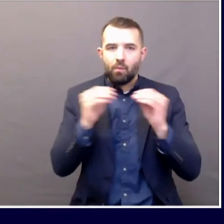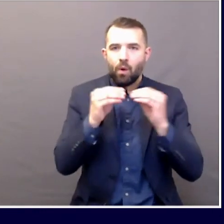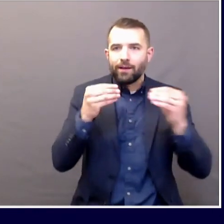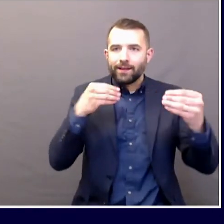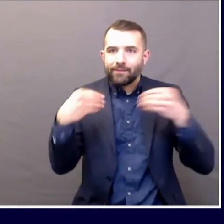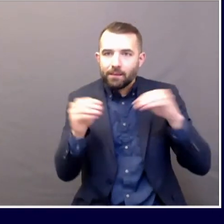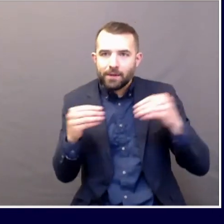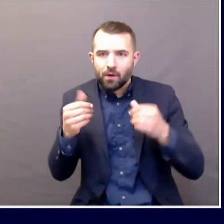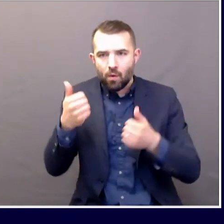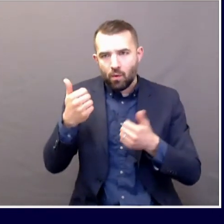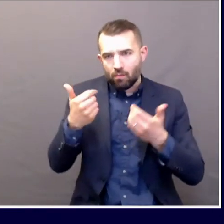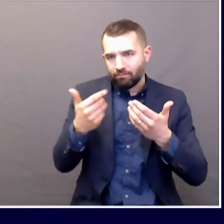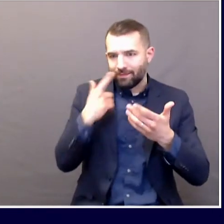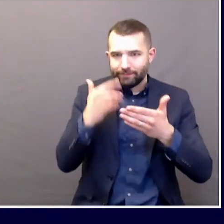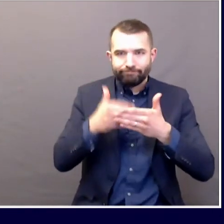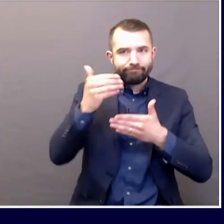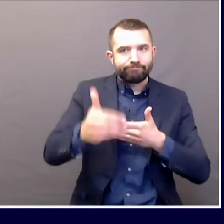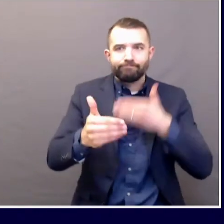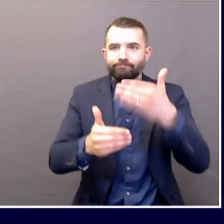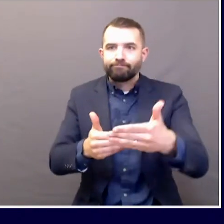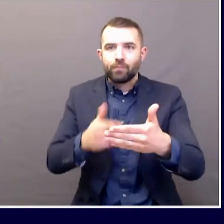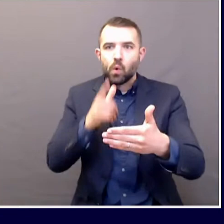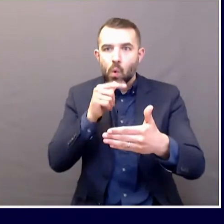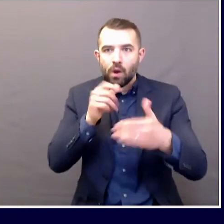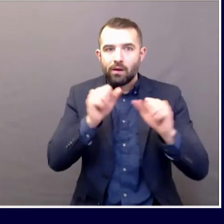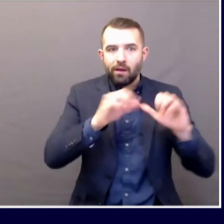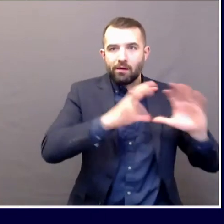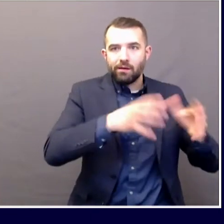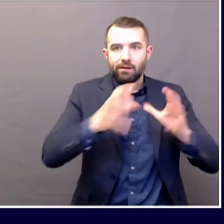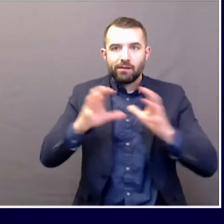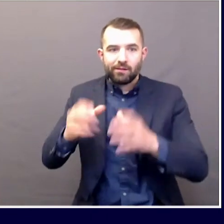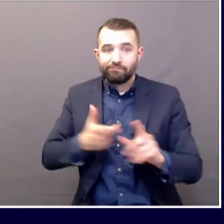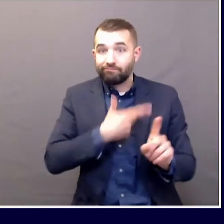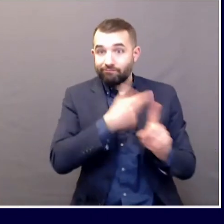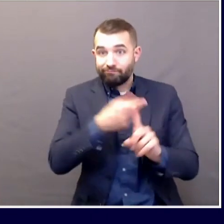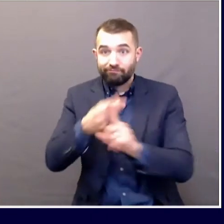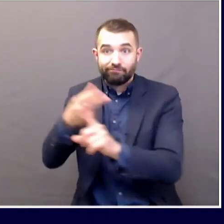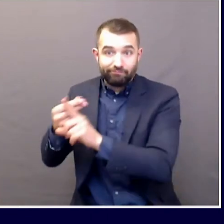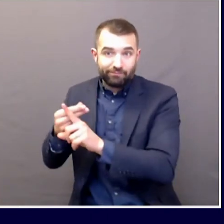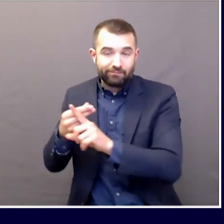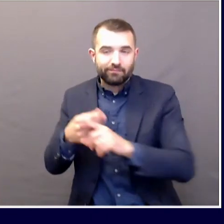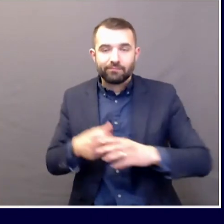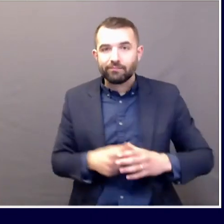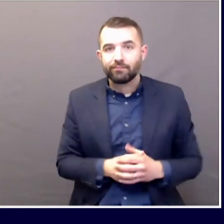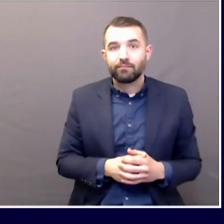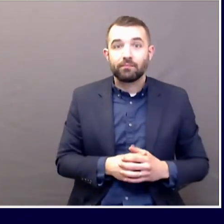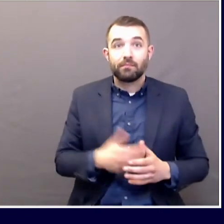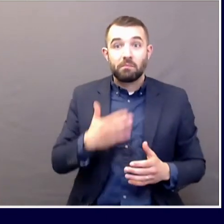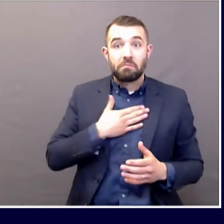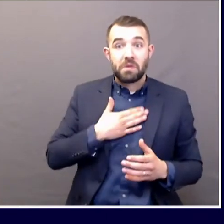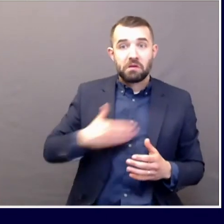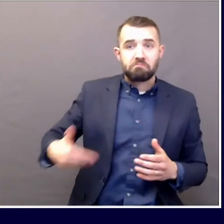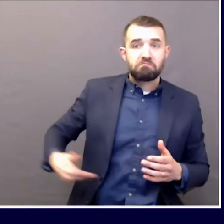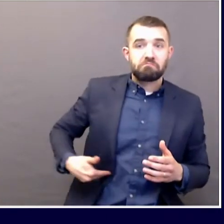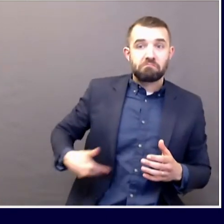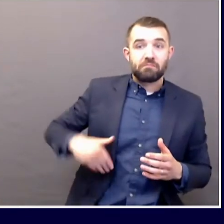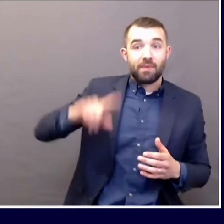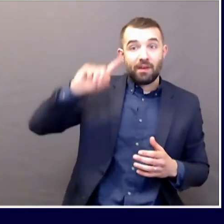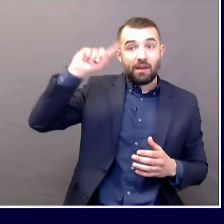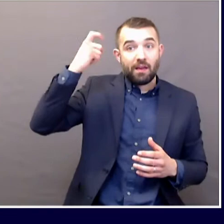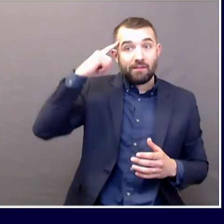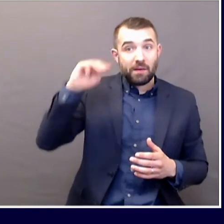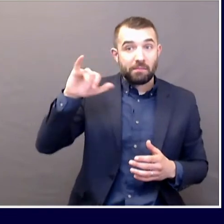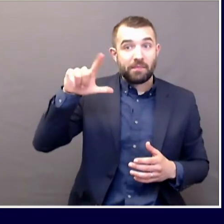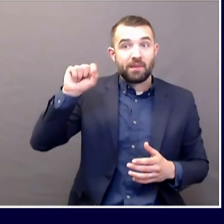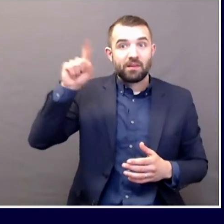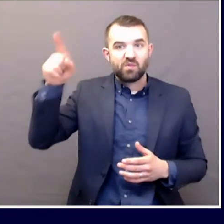next in our vaccination journey. I suspect that Governor Mills will have much more to say about this topic in the very near